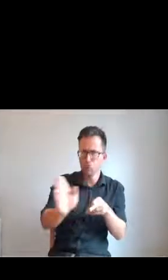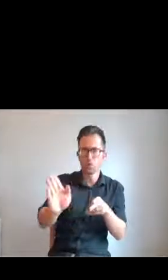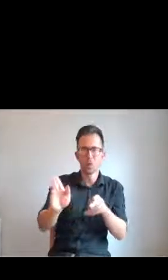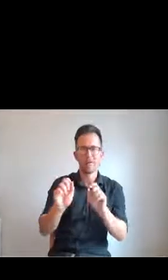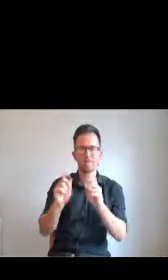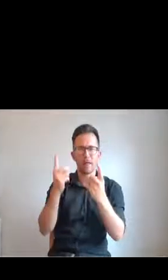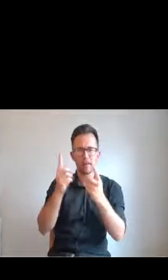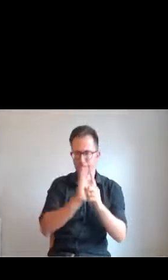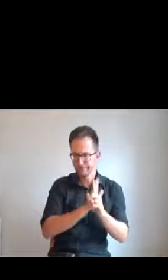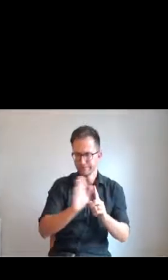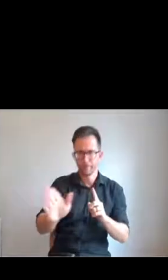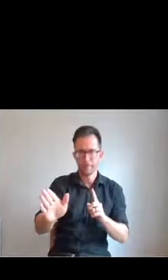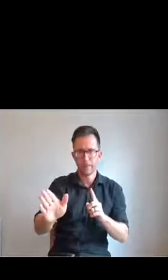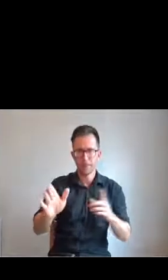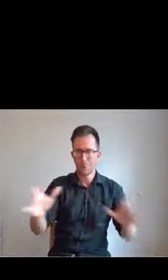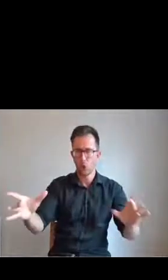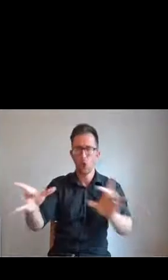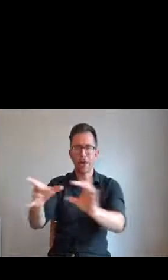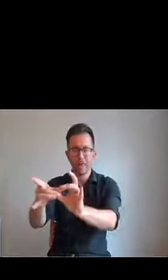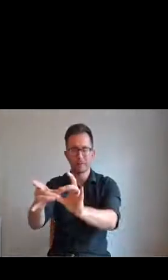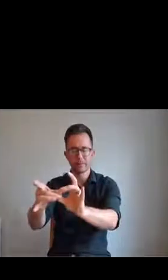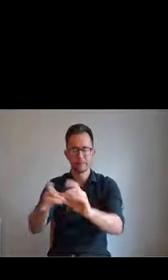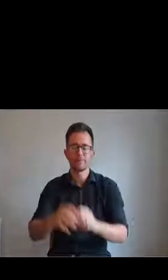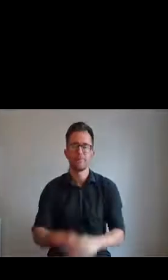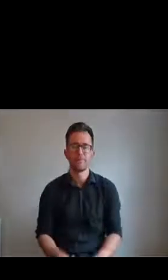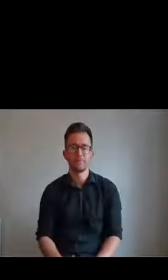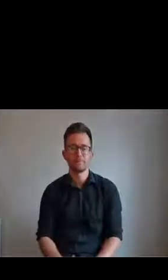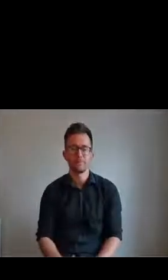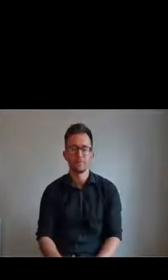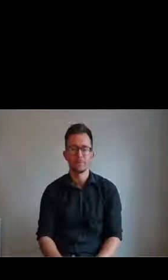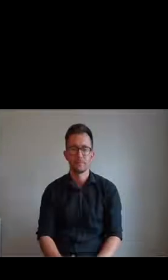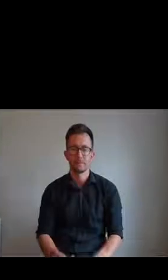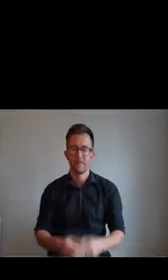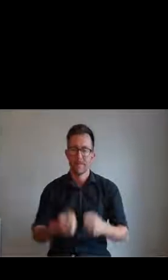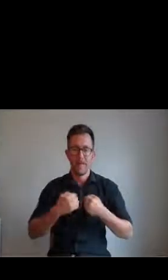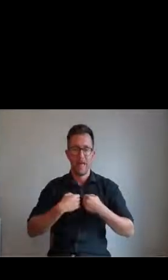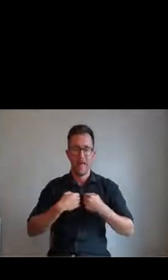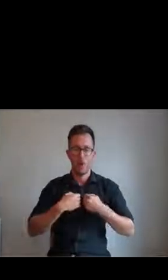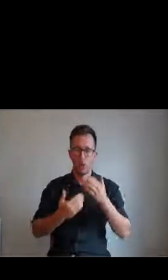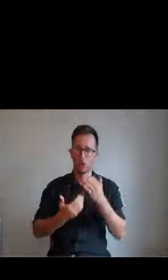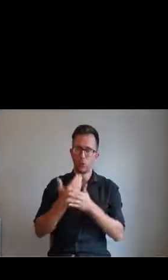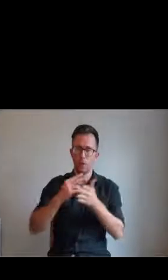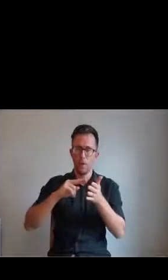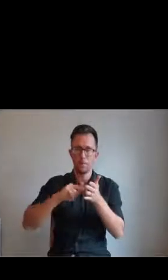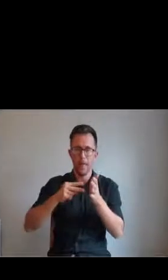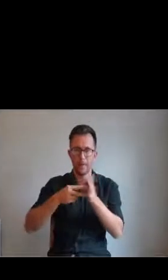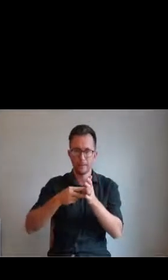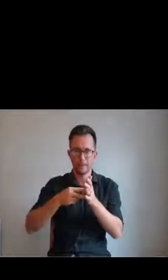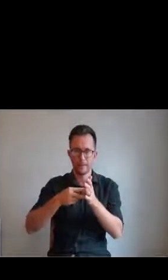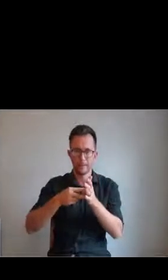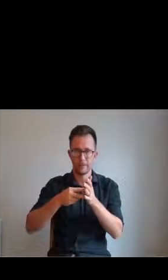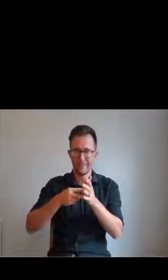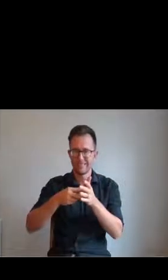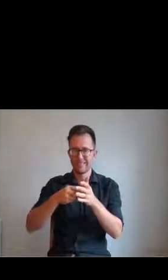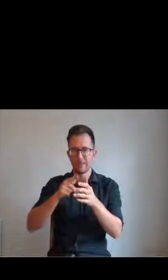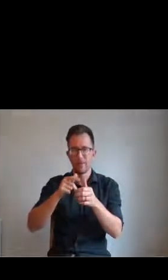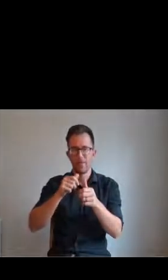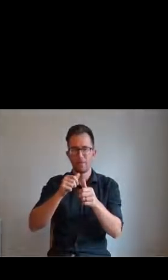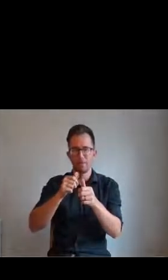with the existing footpath at either end. This proposal is closer to the original alignment.